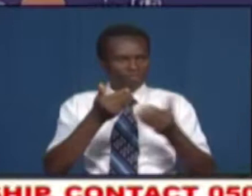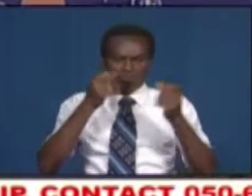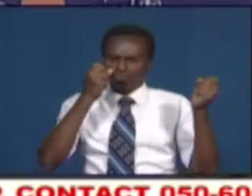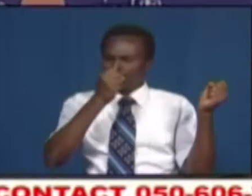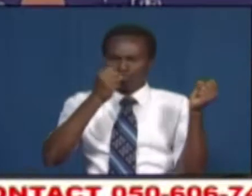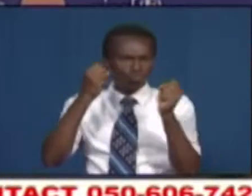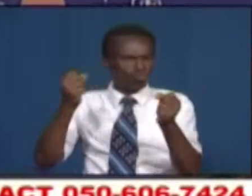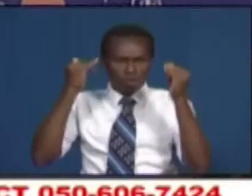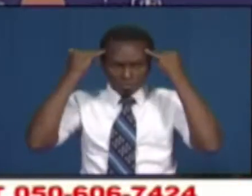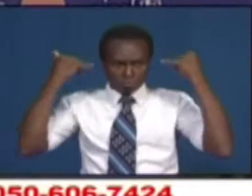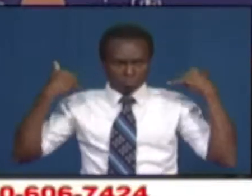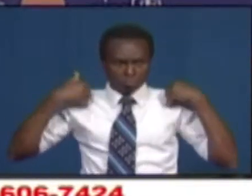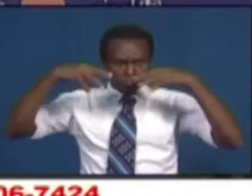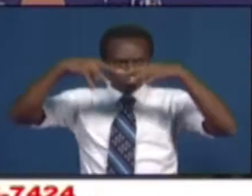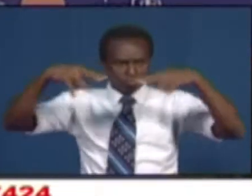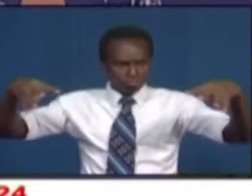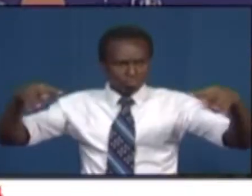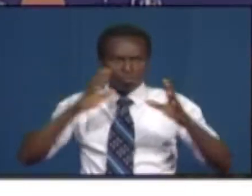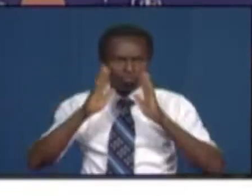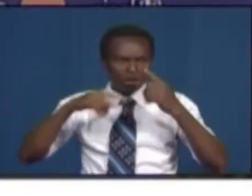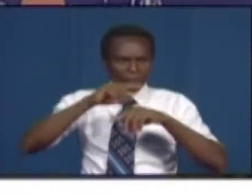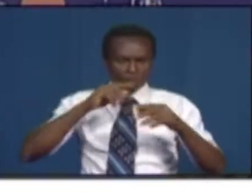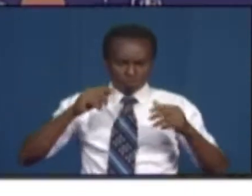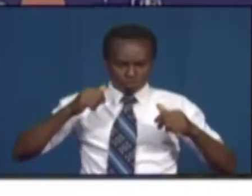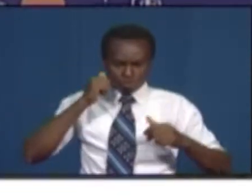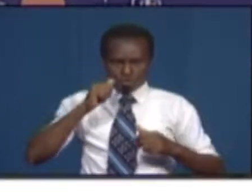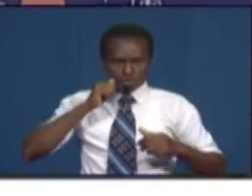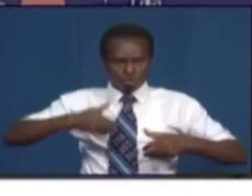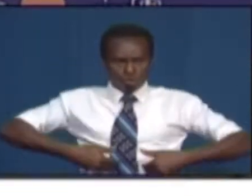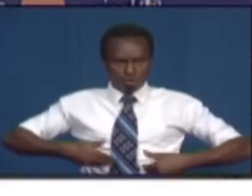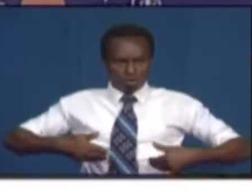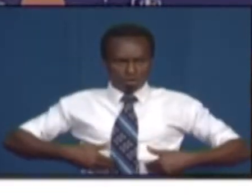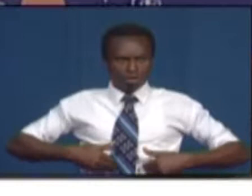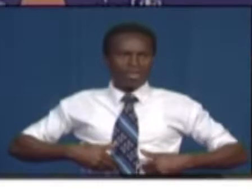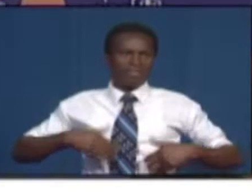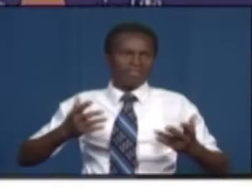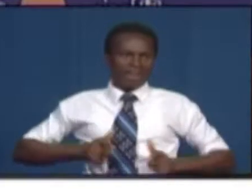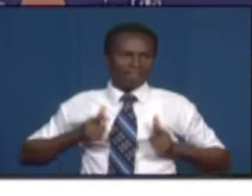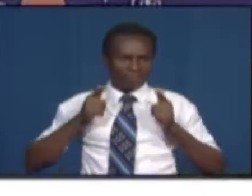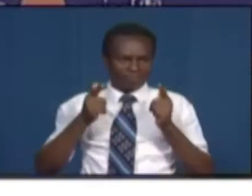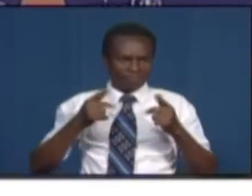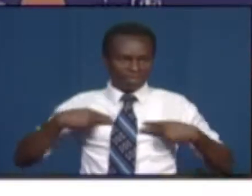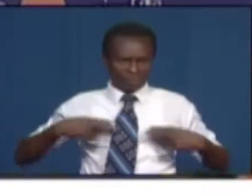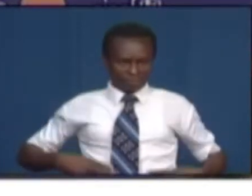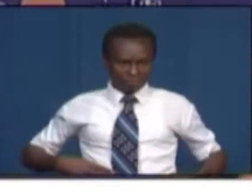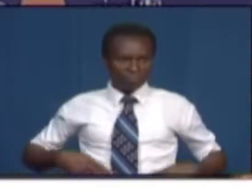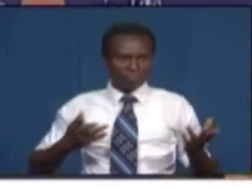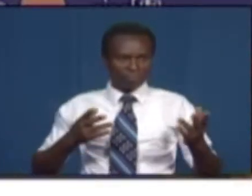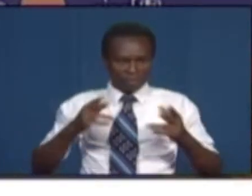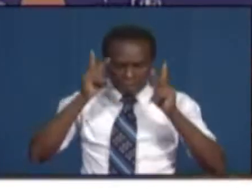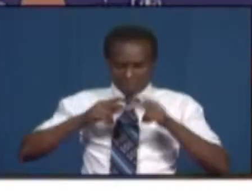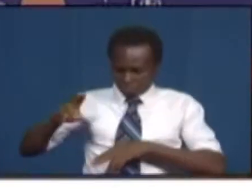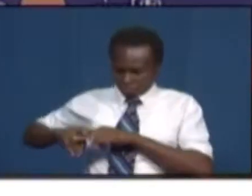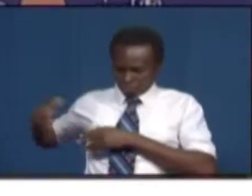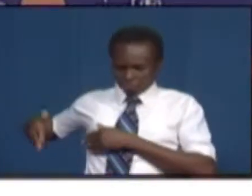to be discussing with us adolescent girls' health. To my right, somebody, if you've been watching the show every week,